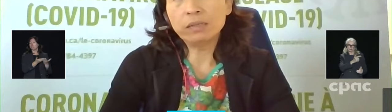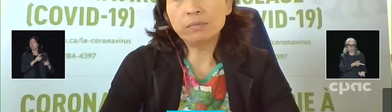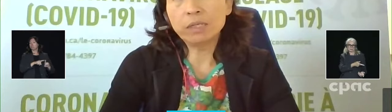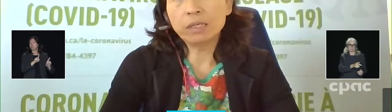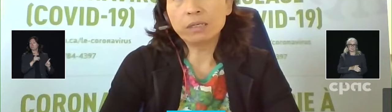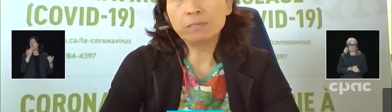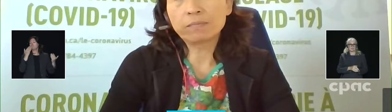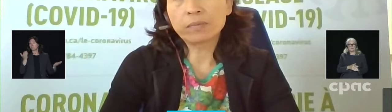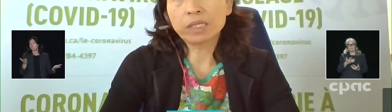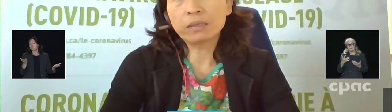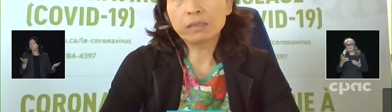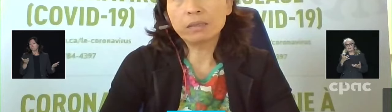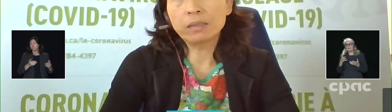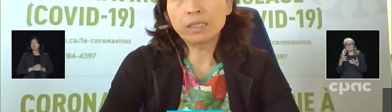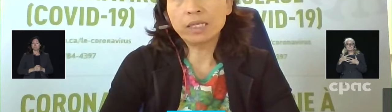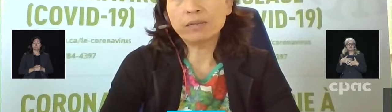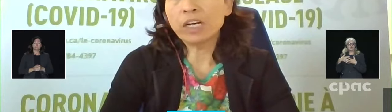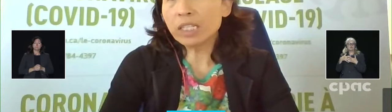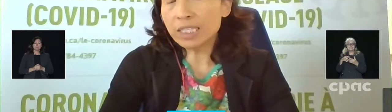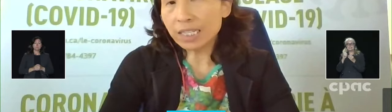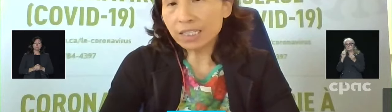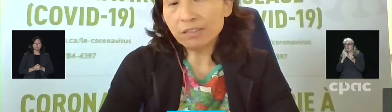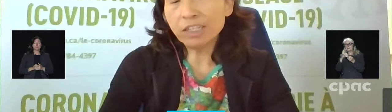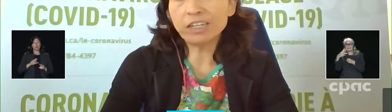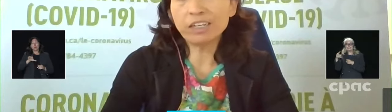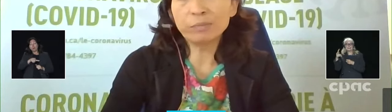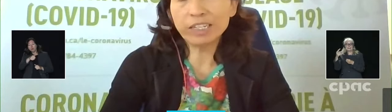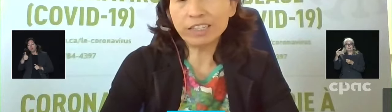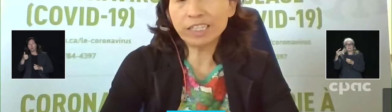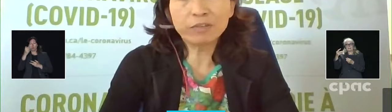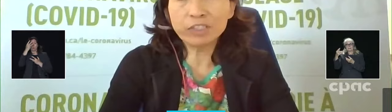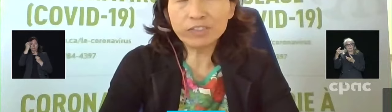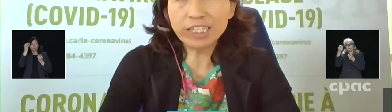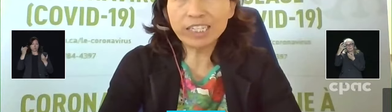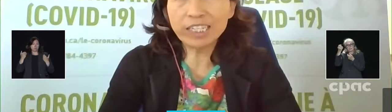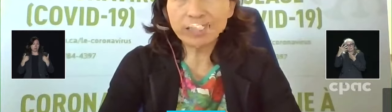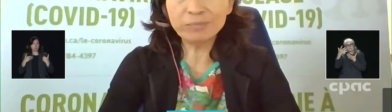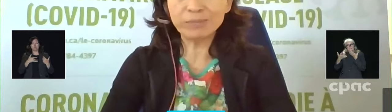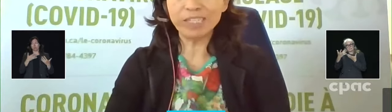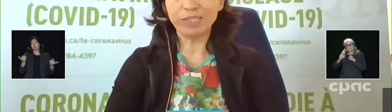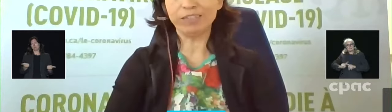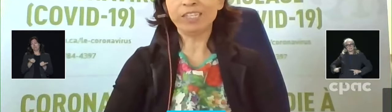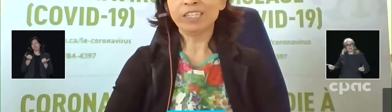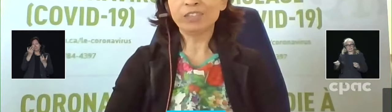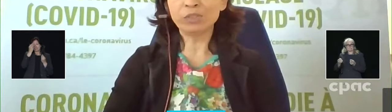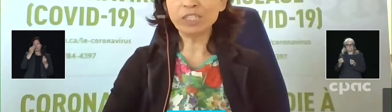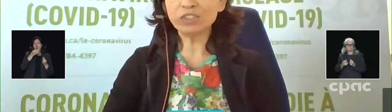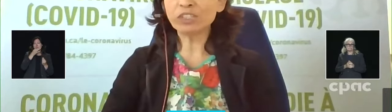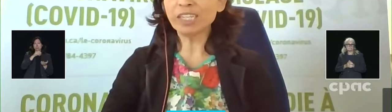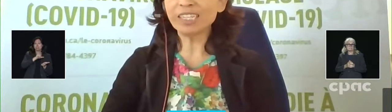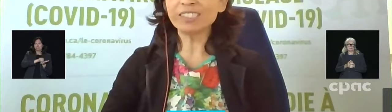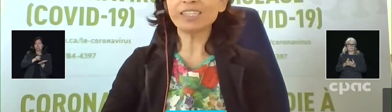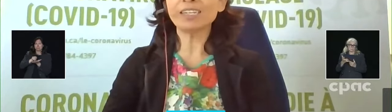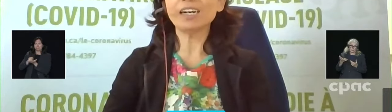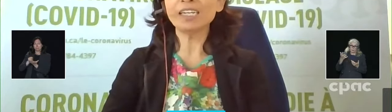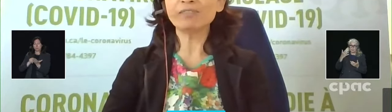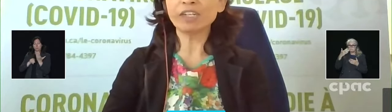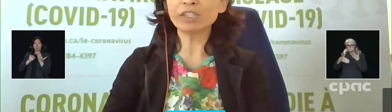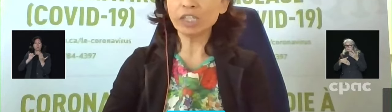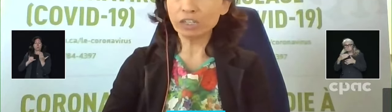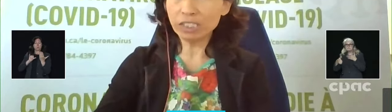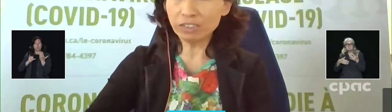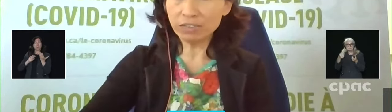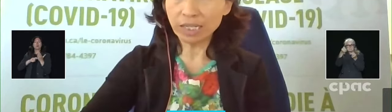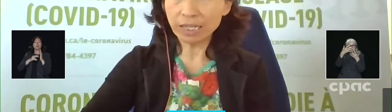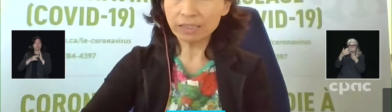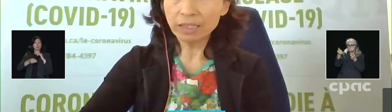also they have other data. I think they have lots of data that may be coming up, which might show that there's a higher